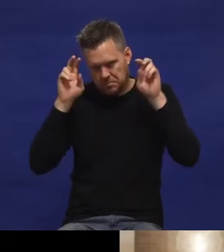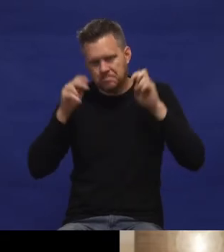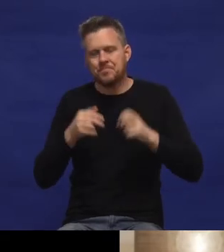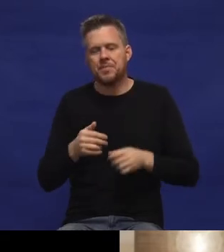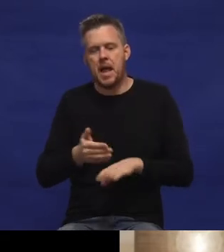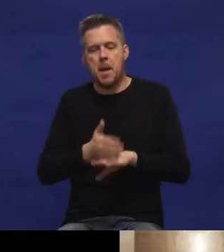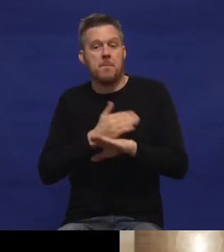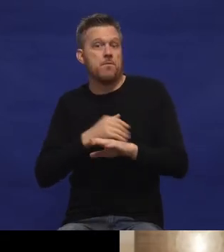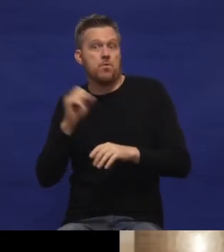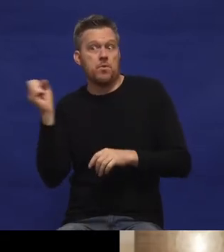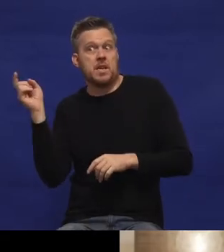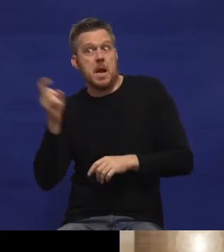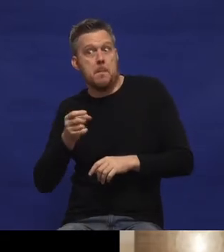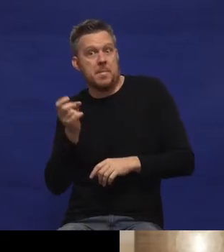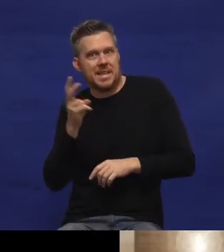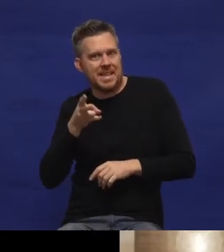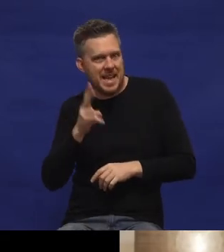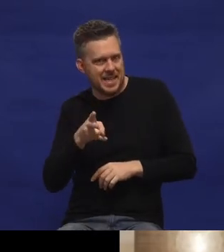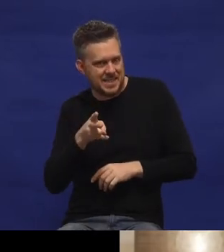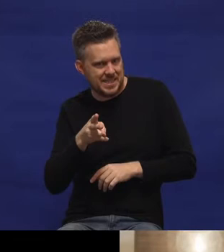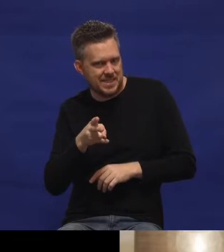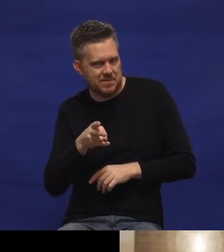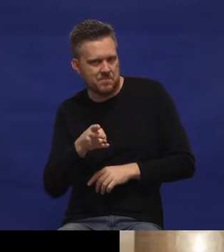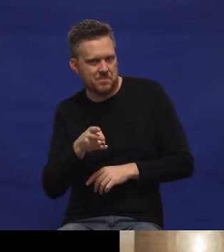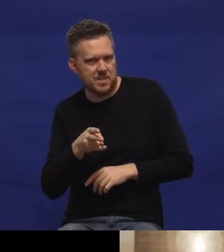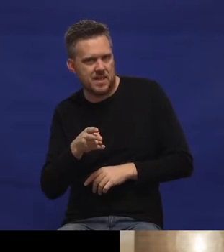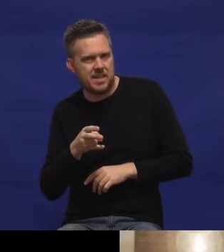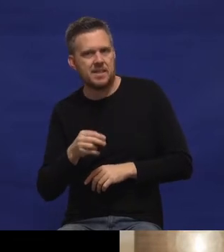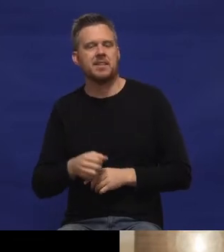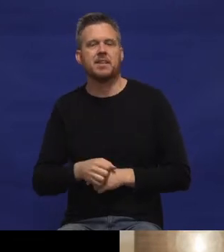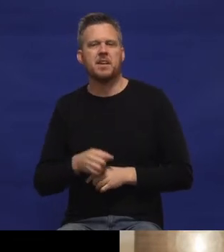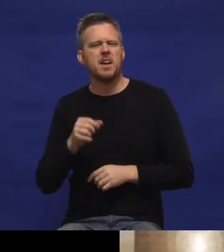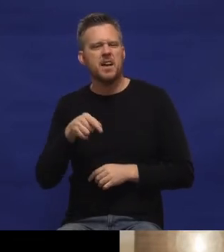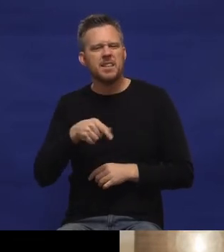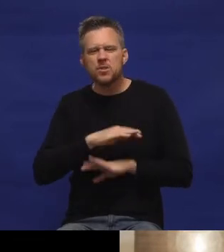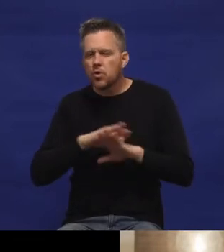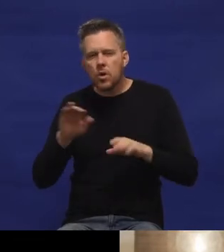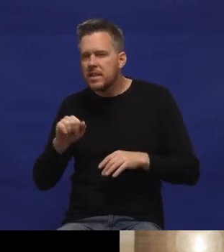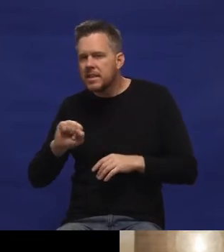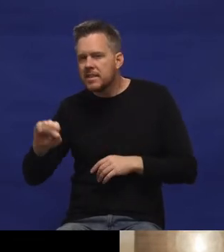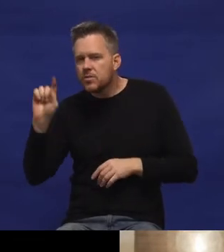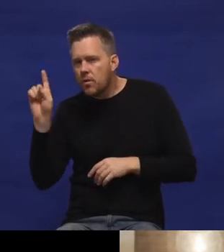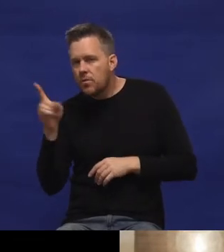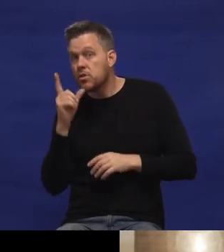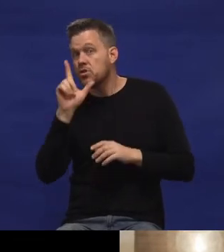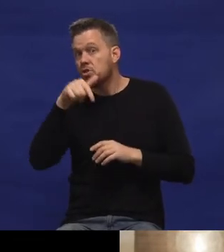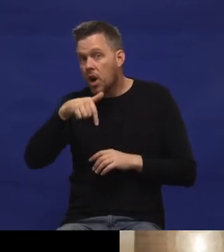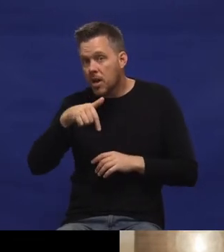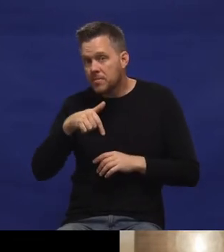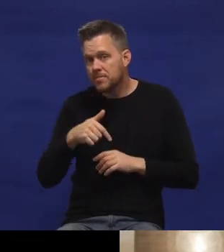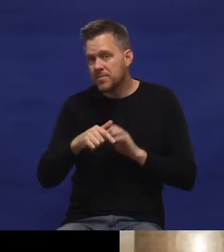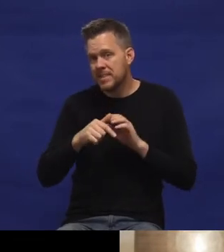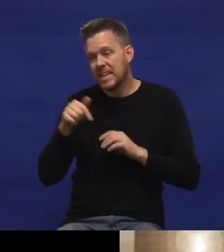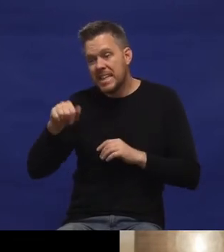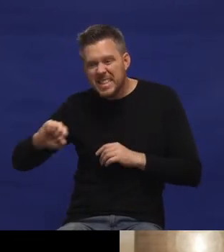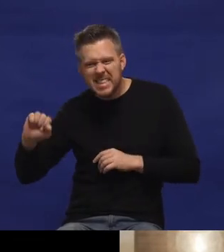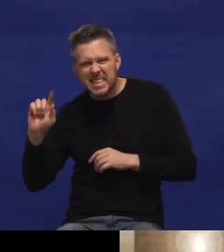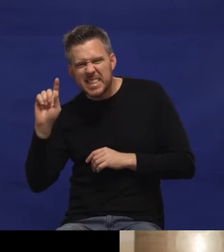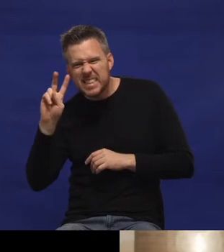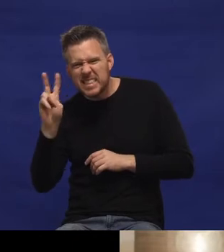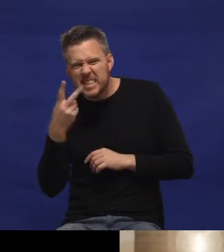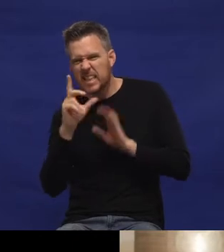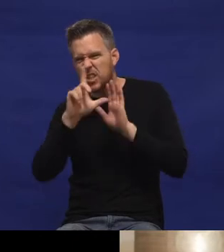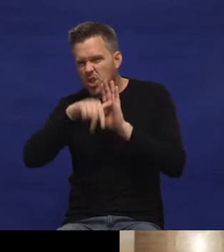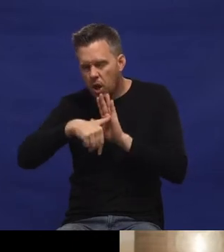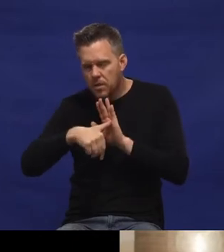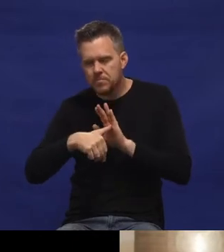second coming. Because remember, this wasn't his first time, this was his second time. He was one of the original